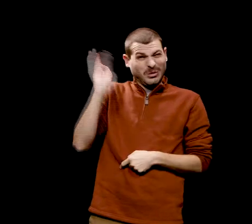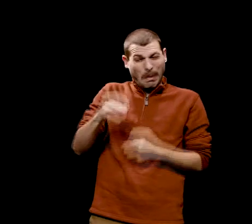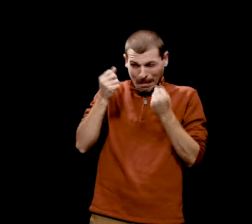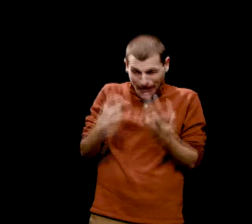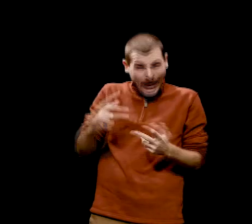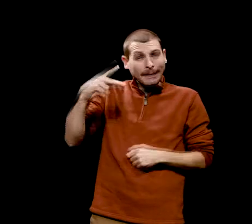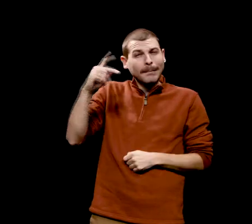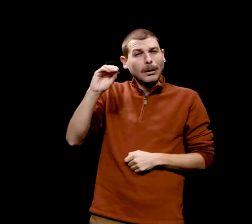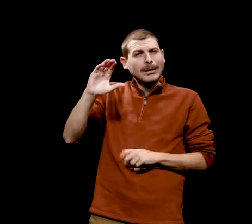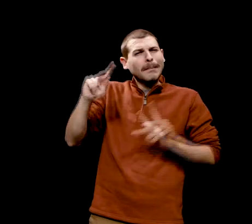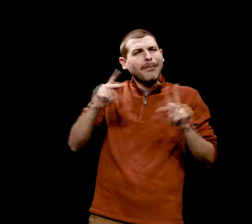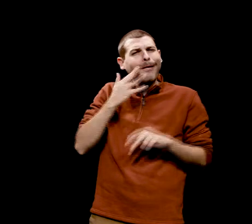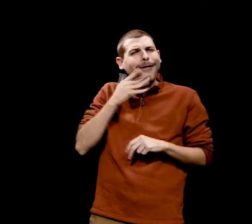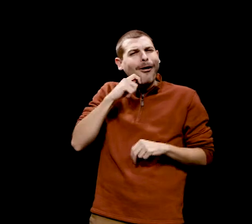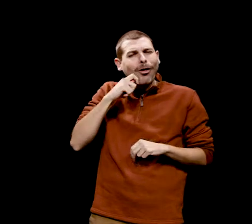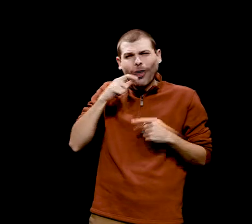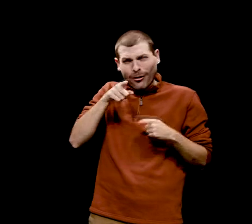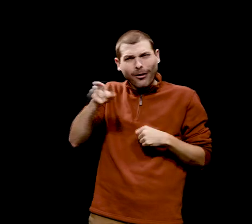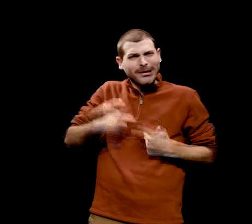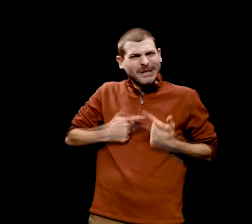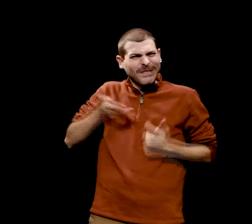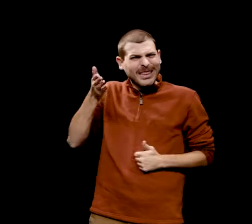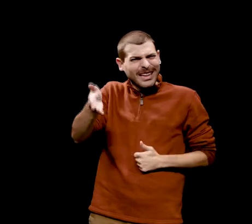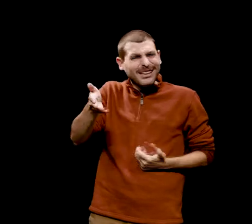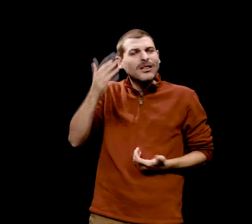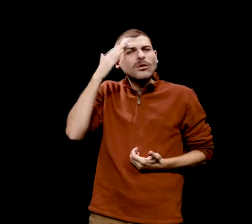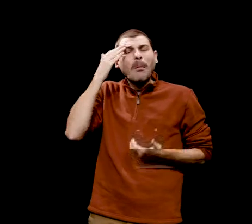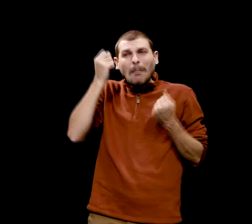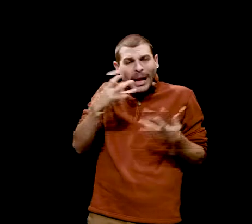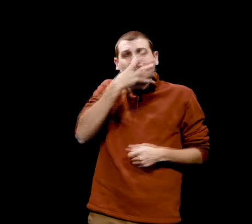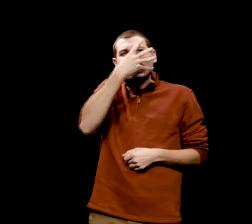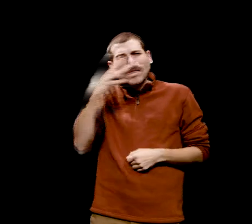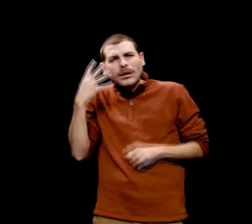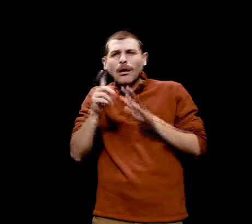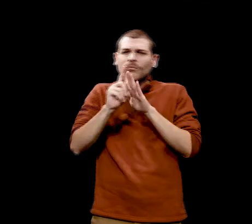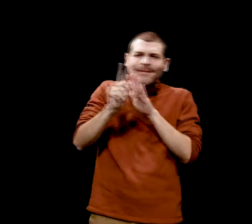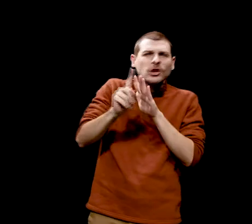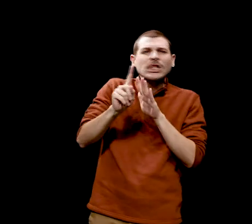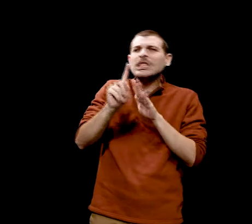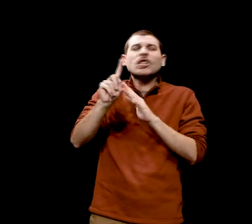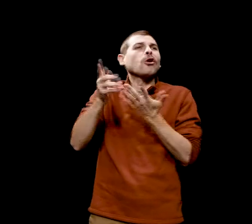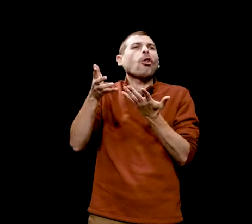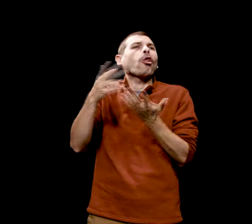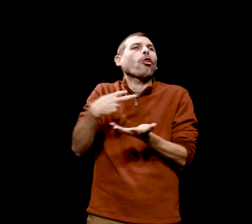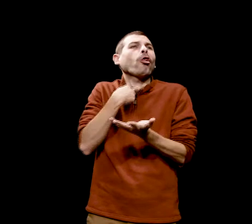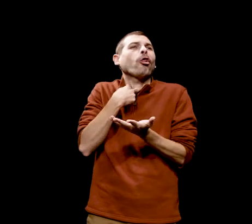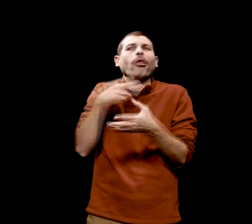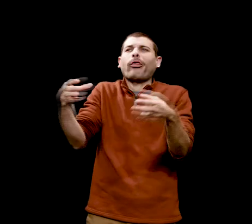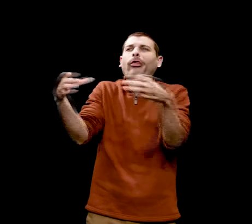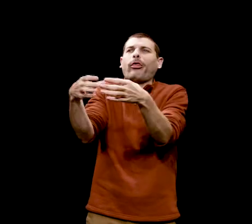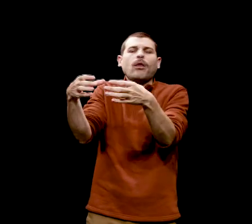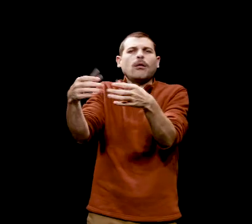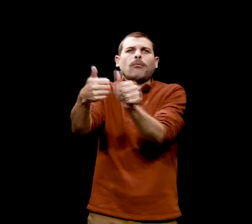Black Portlanders, but all Portlanders of color. A lot of immigrant and refugees have been displaced in recent years, so concentrating investments in East